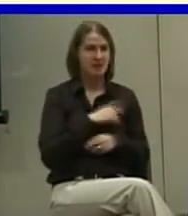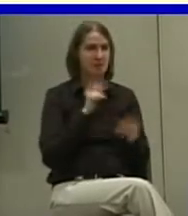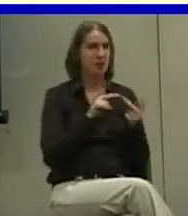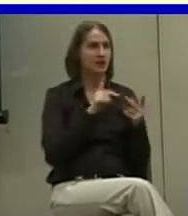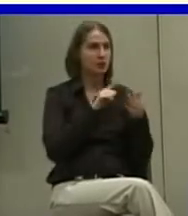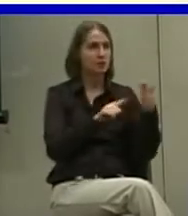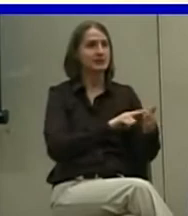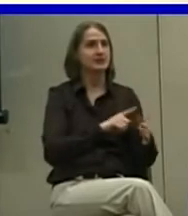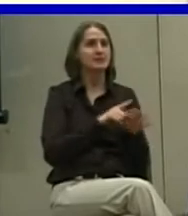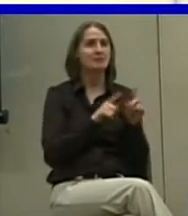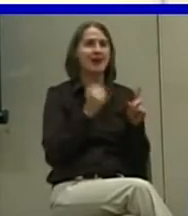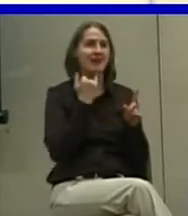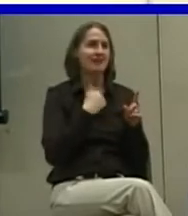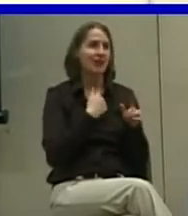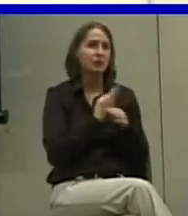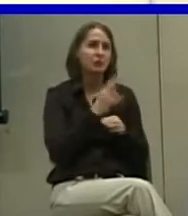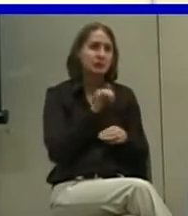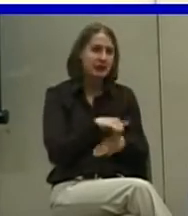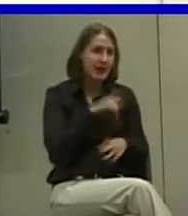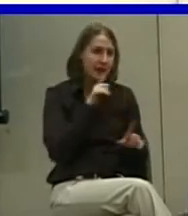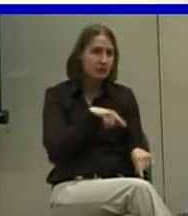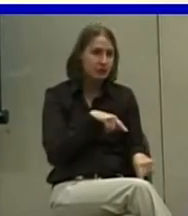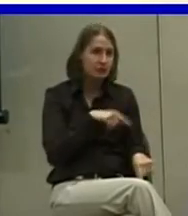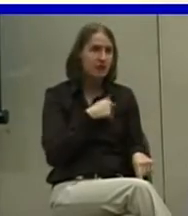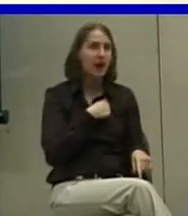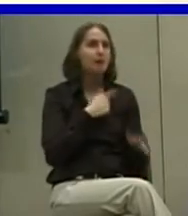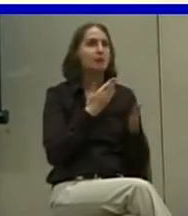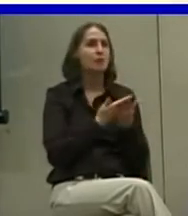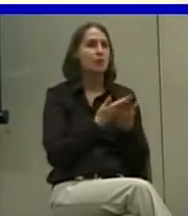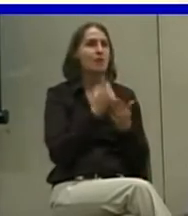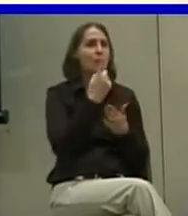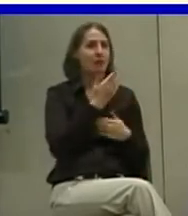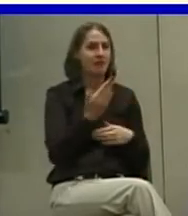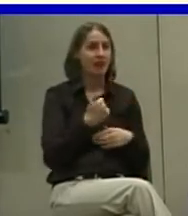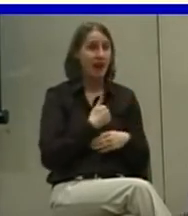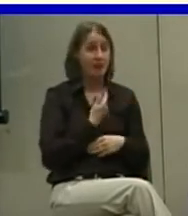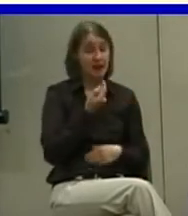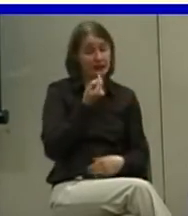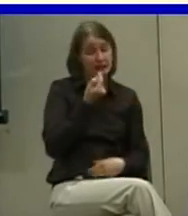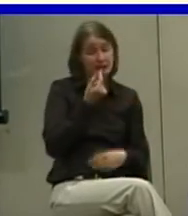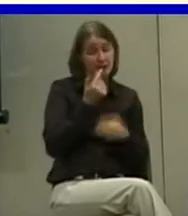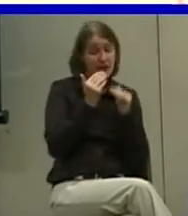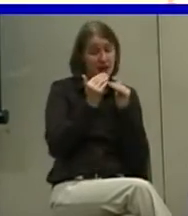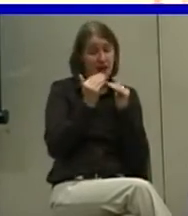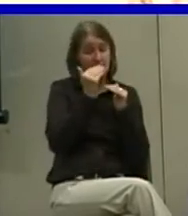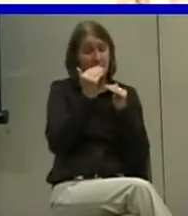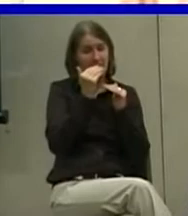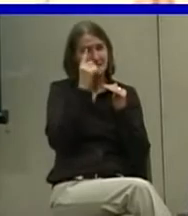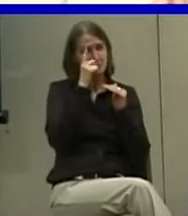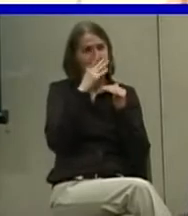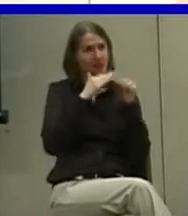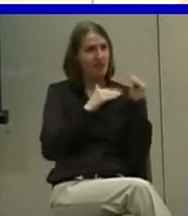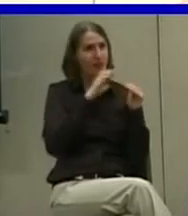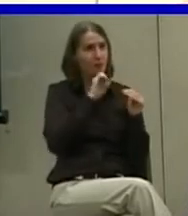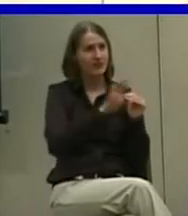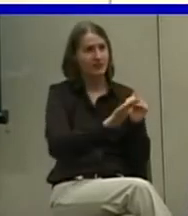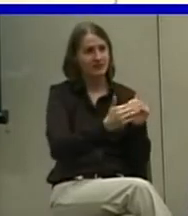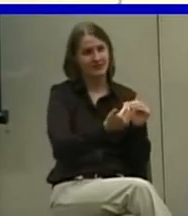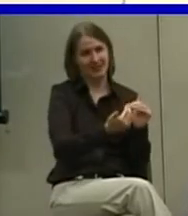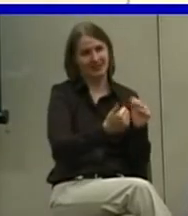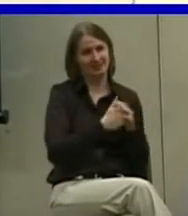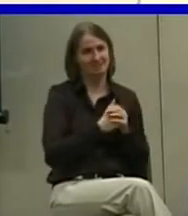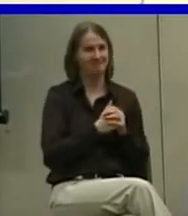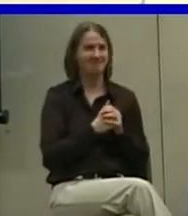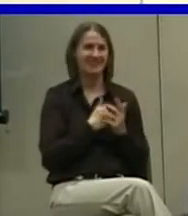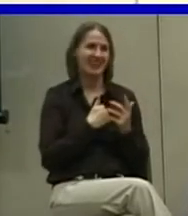use it, I've proven one thing. I am this much wittier than a 15-year-old delinquent. I'm hoping I